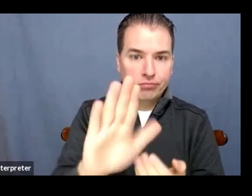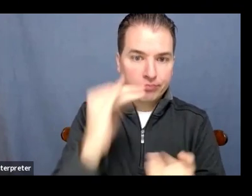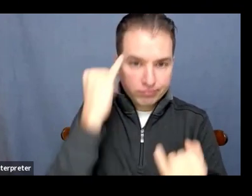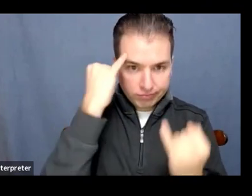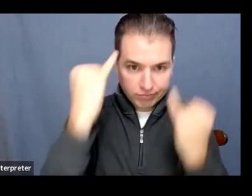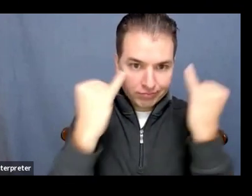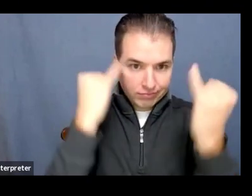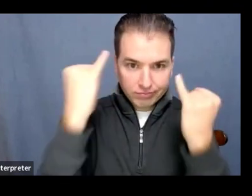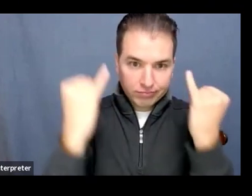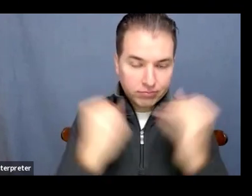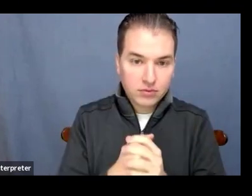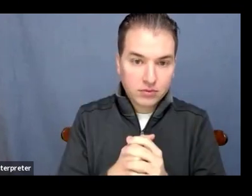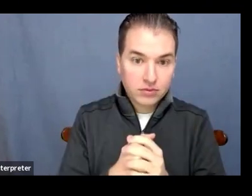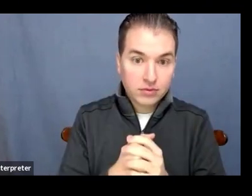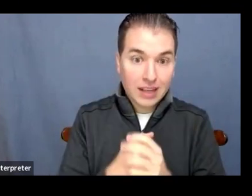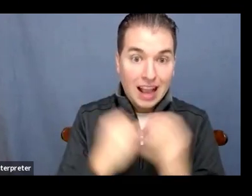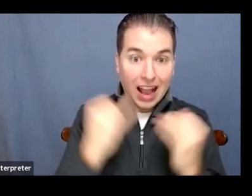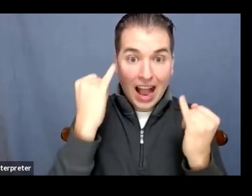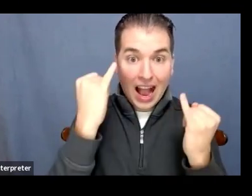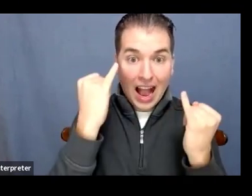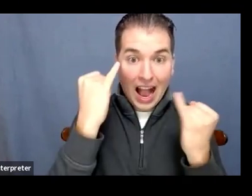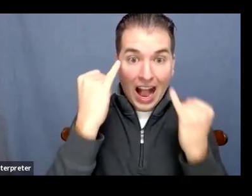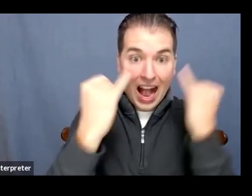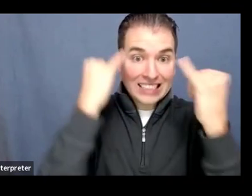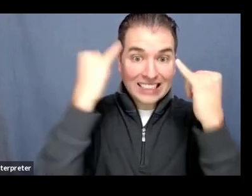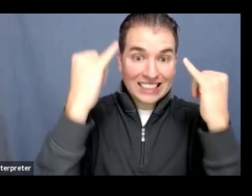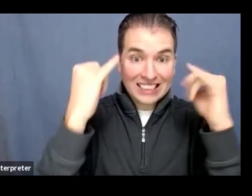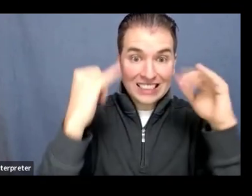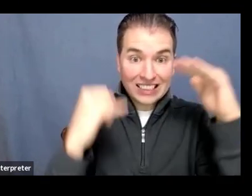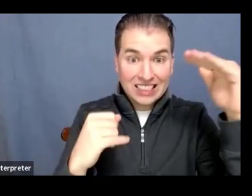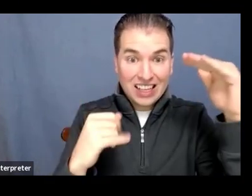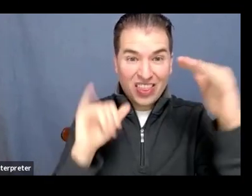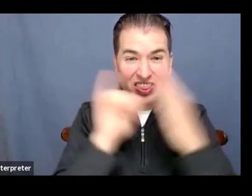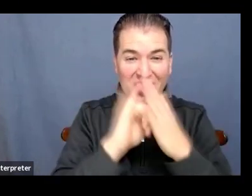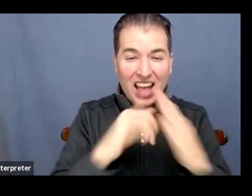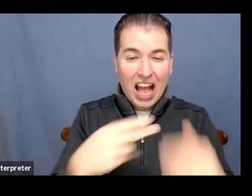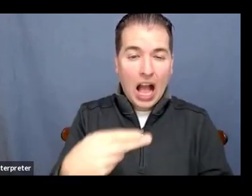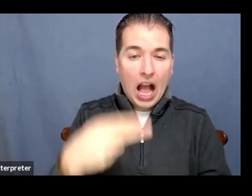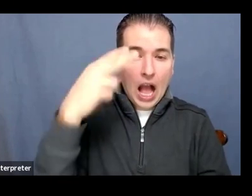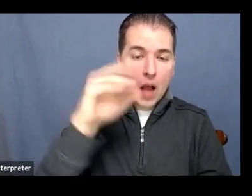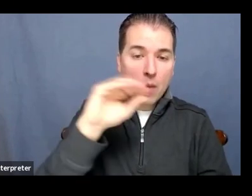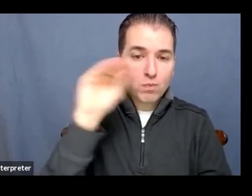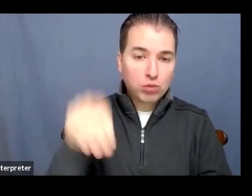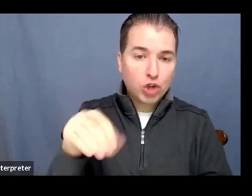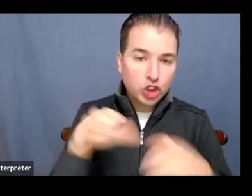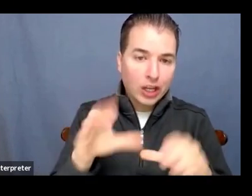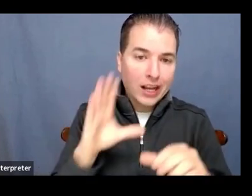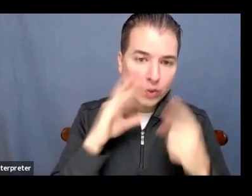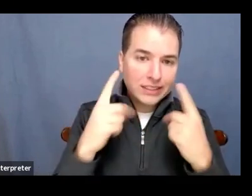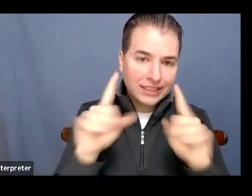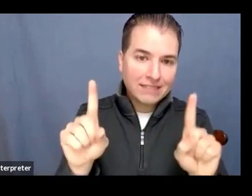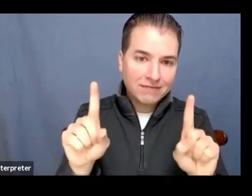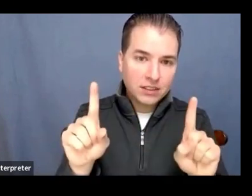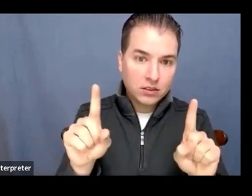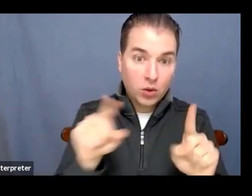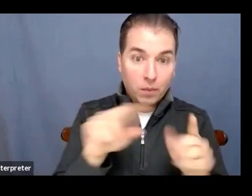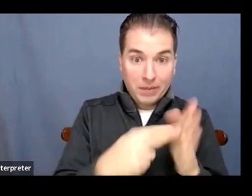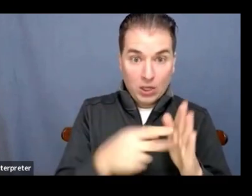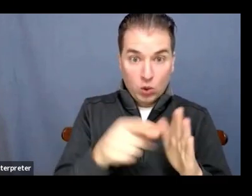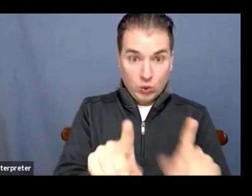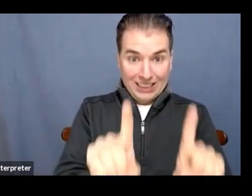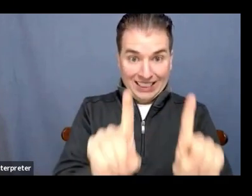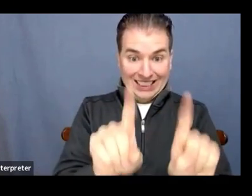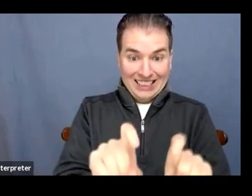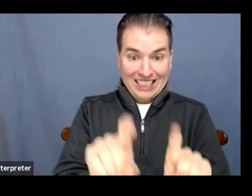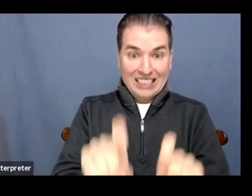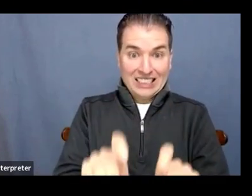means ideas that have a high probability of success. So you want to try things to see what works best for your business.